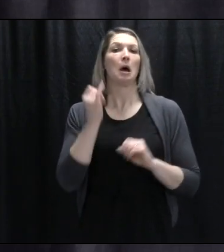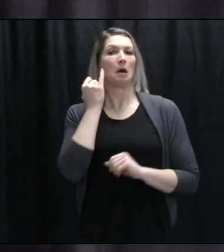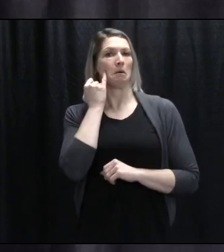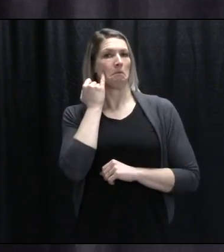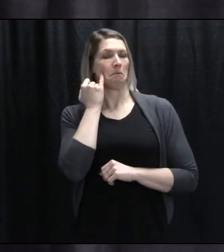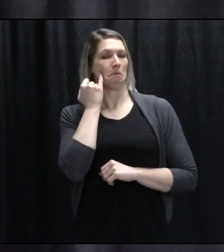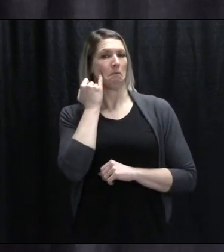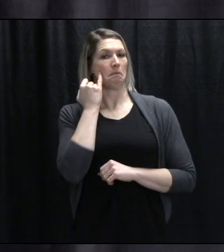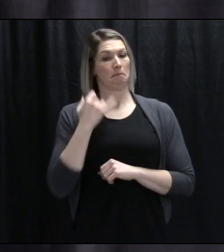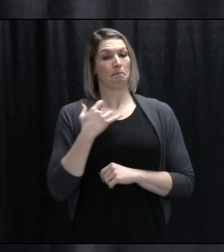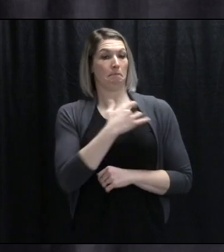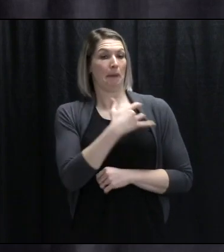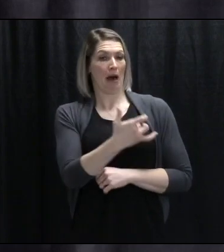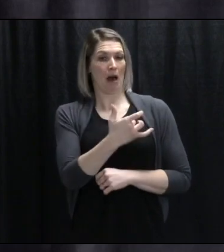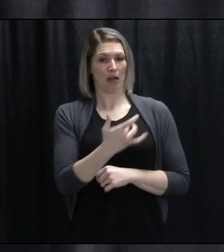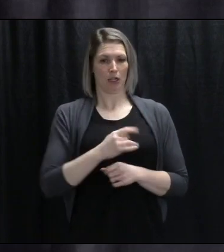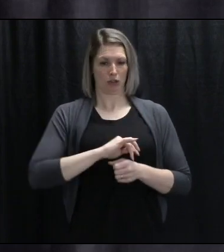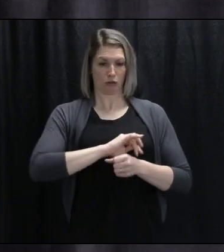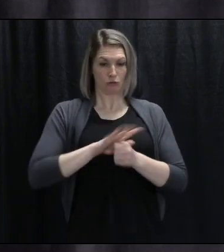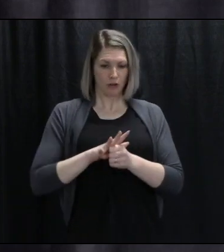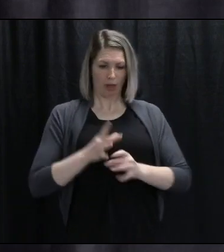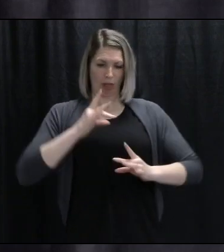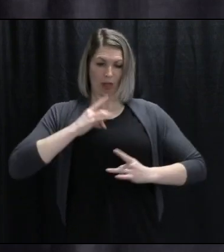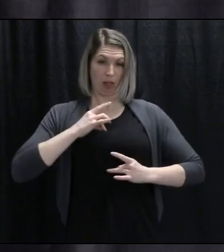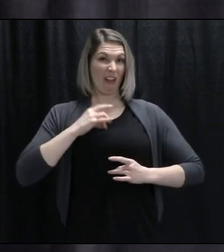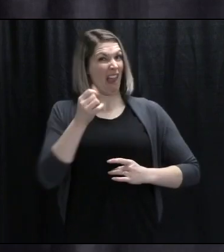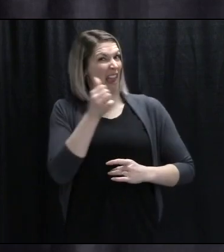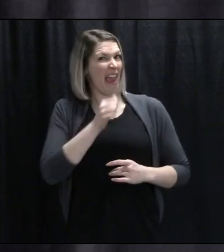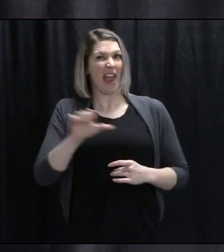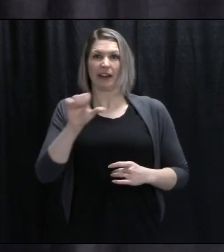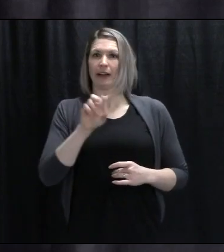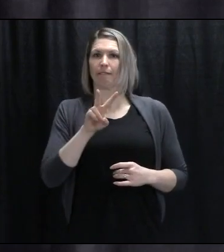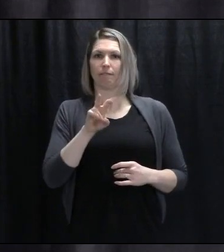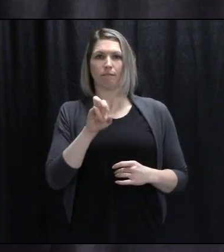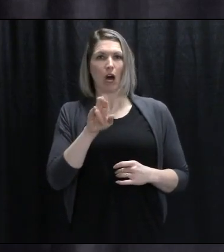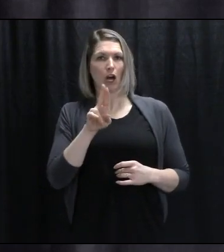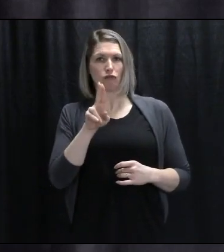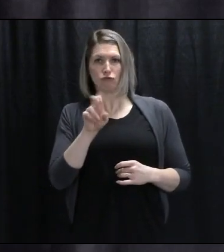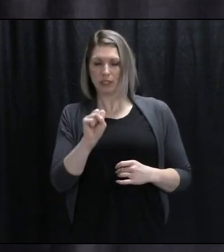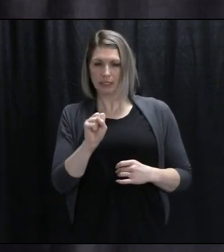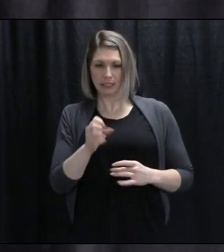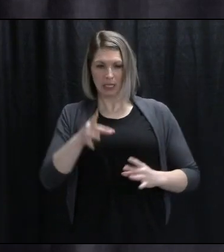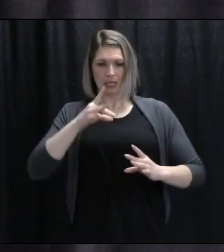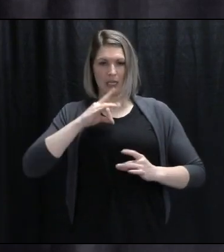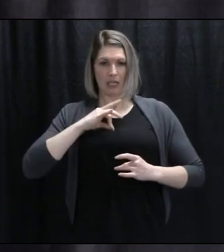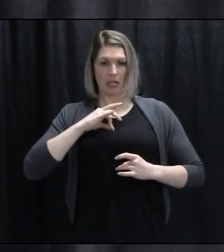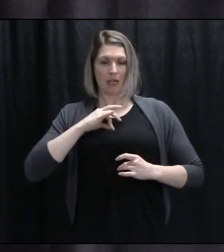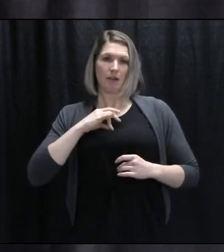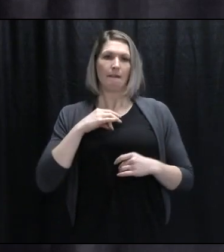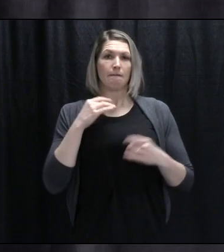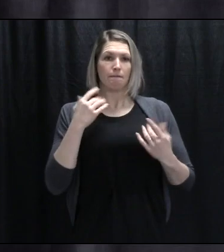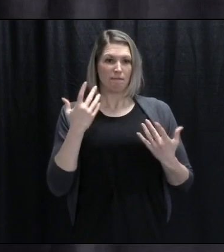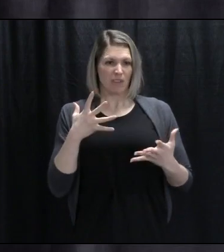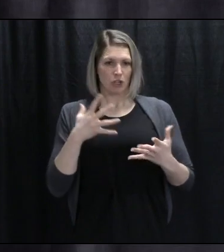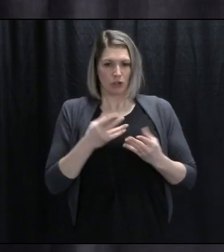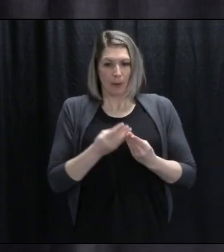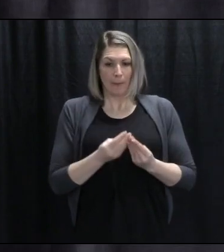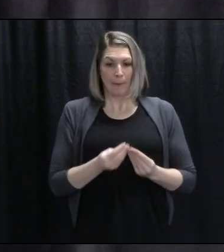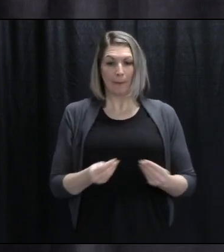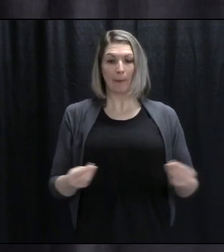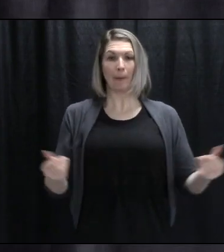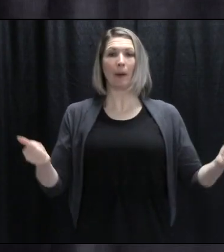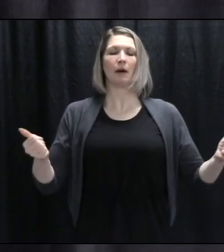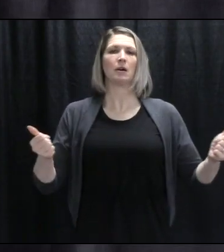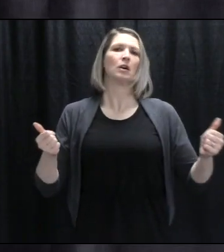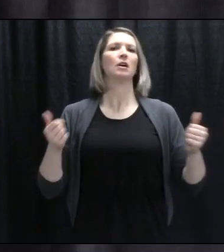an immunity to it for a period of time. At this point, we don't know